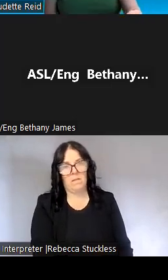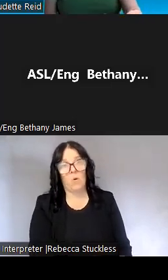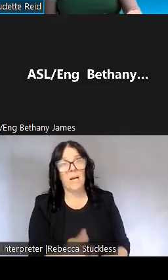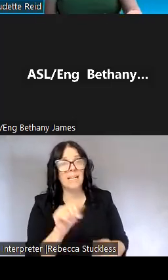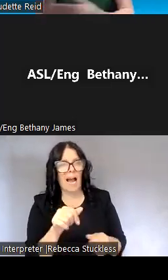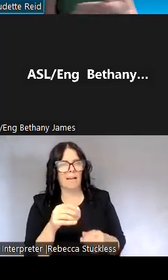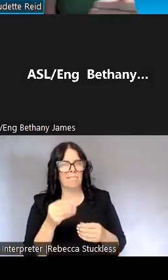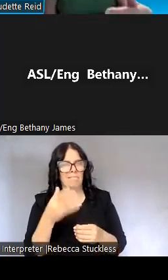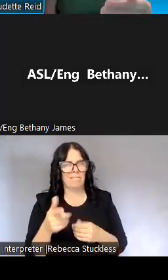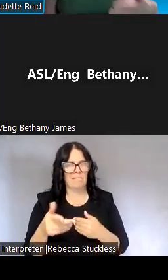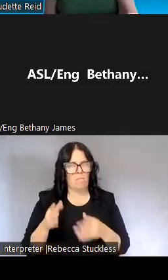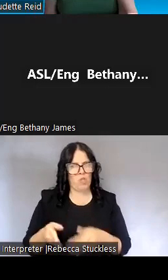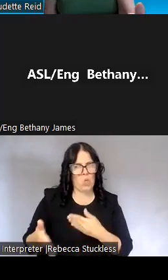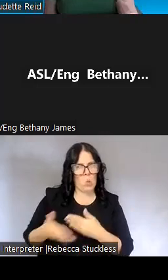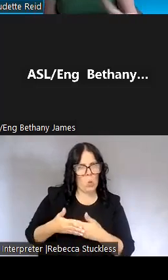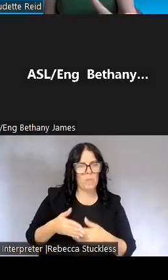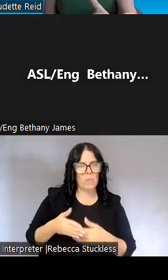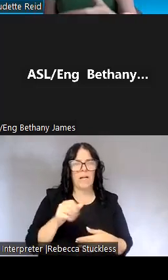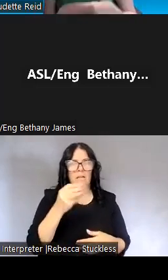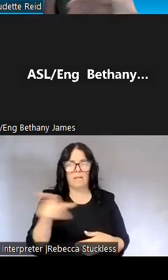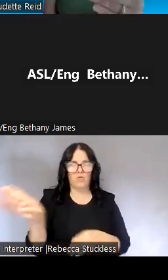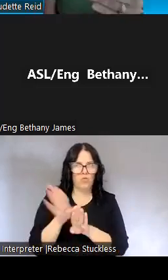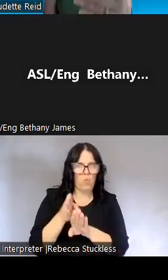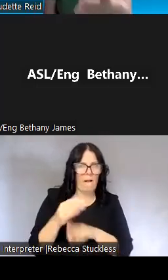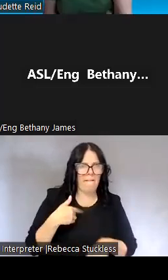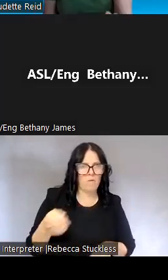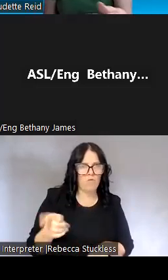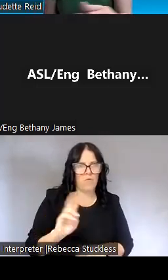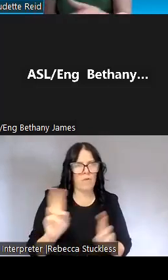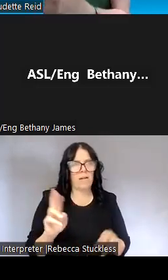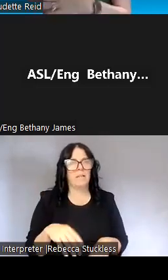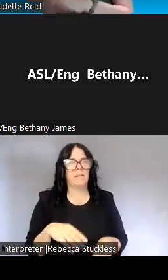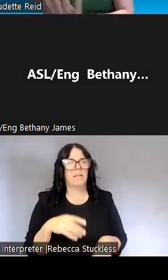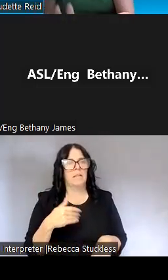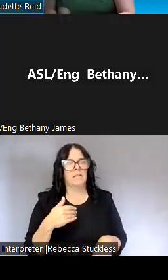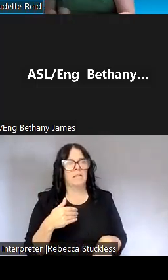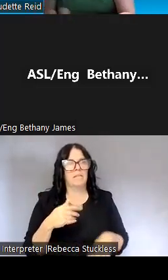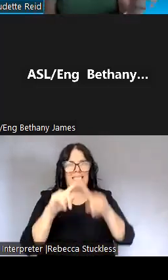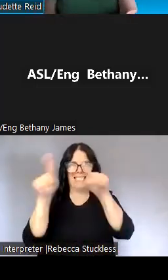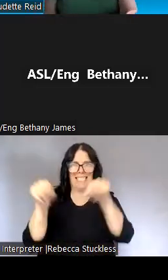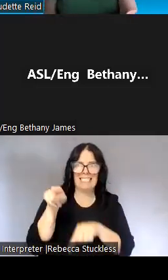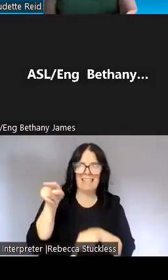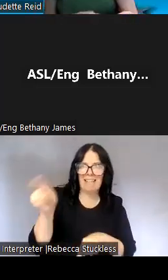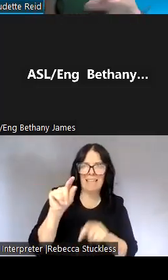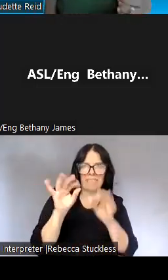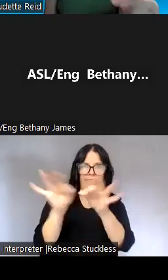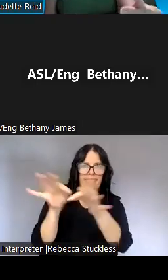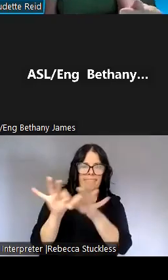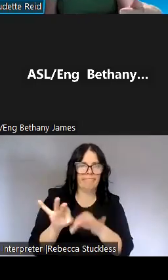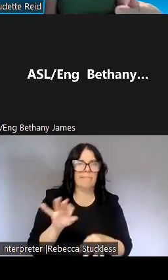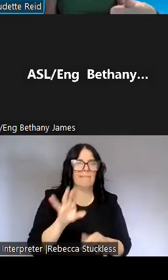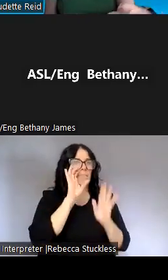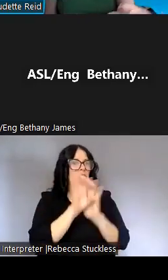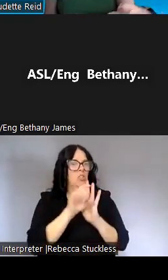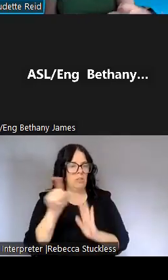you navigate where there is a door and where there's text, and presence of symbols, so you could see where